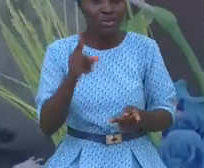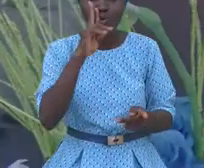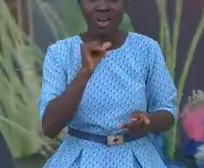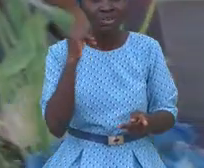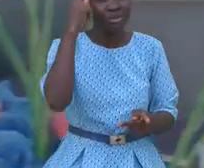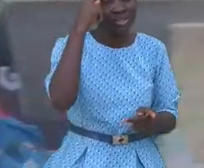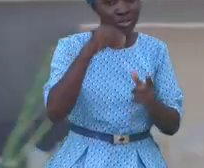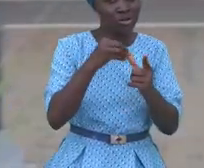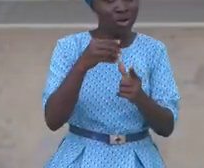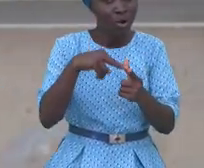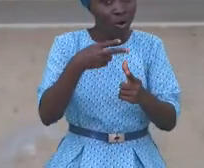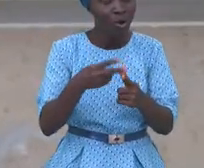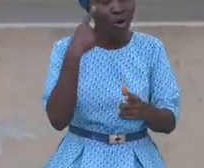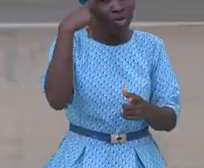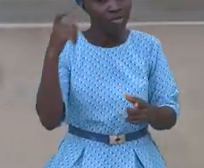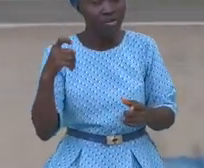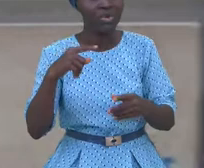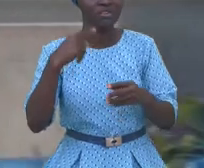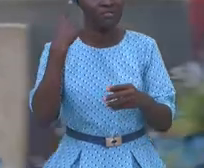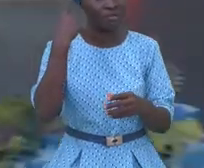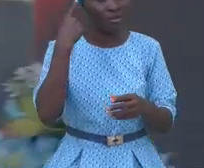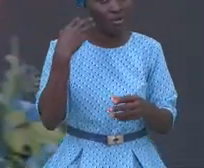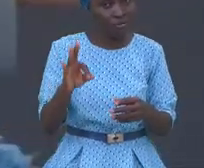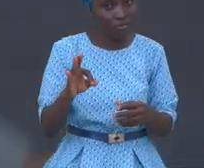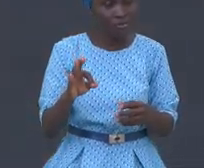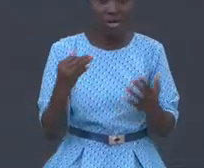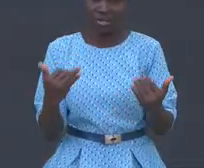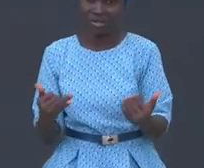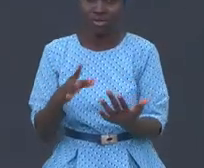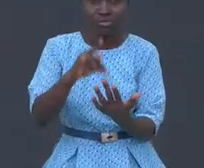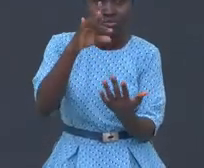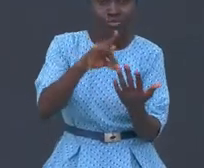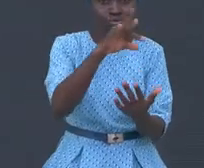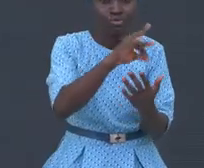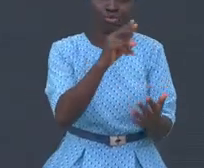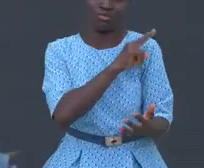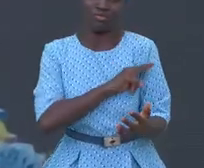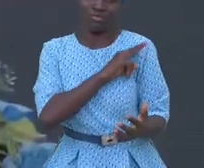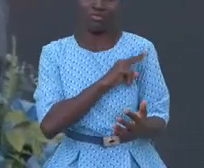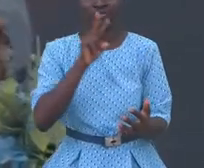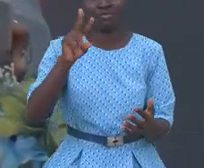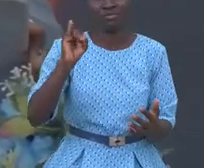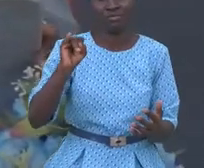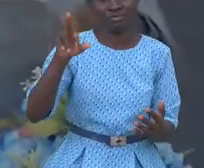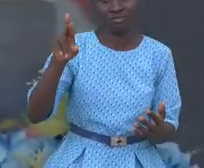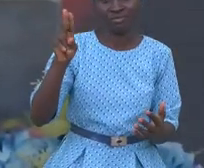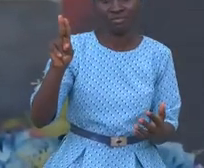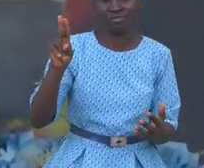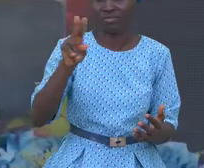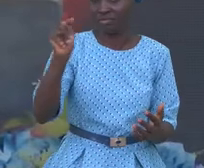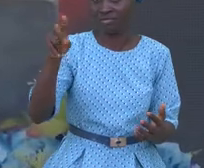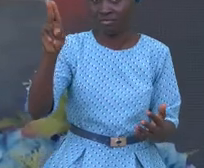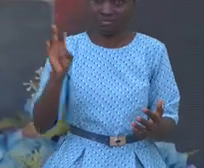dreaming of. Choose virtue. That's where life starts. It starts as you choose Christ, and